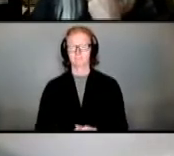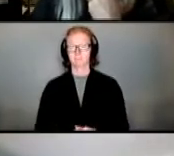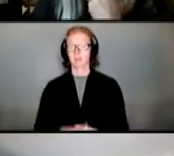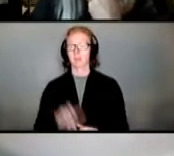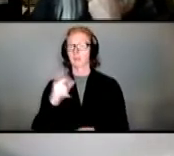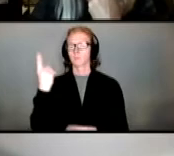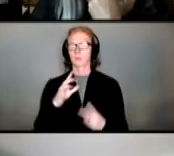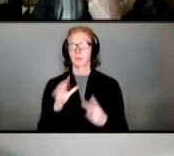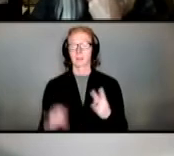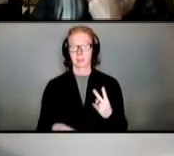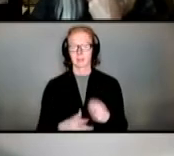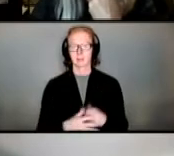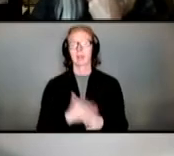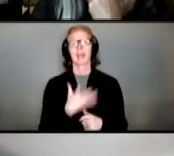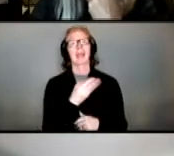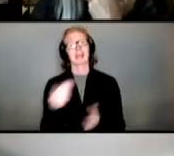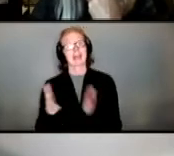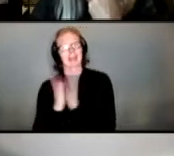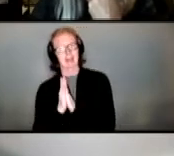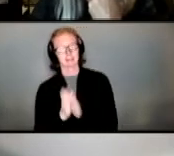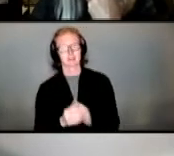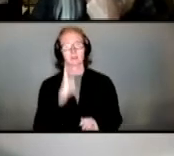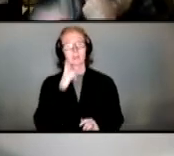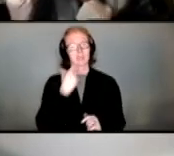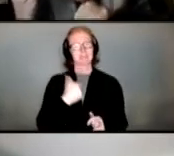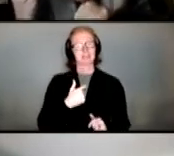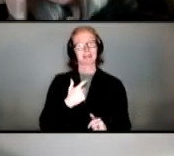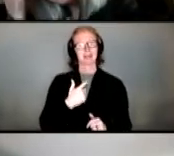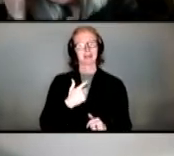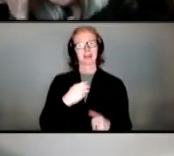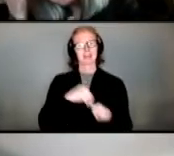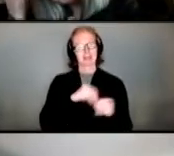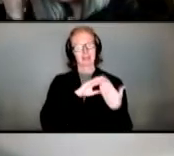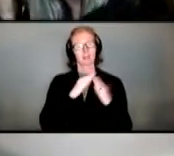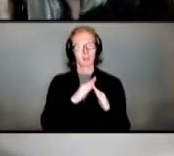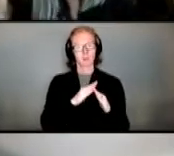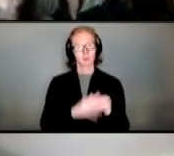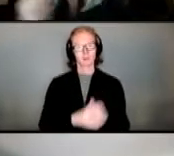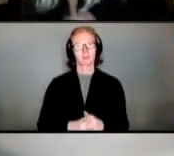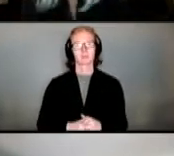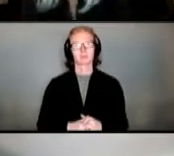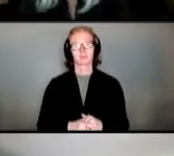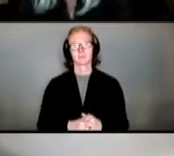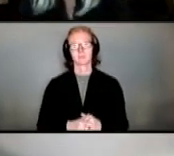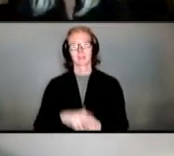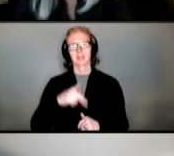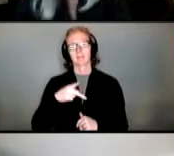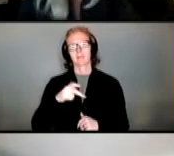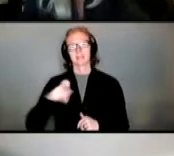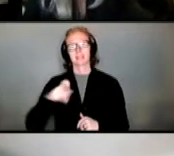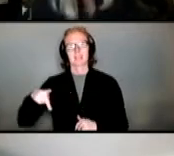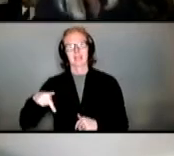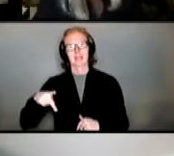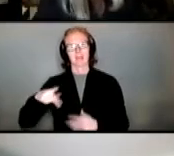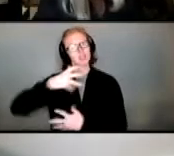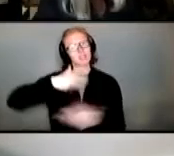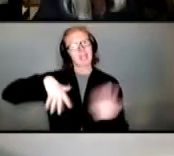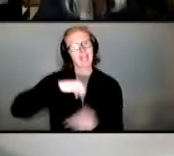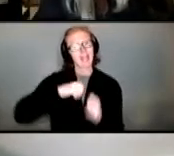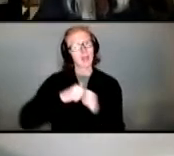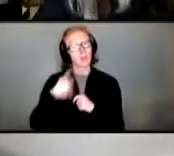comment and ask as a community member and PCCEP groupie, because I just hang out with the PCCEP a